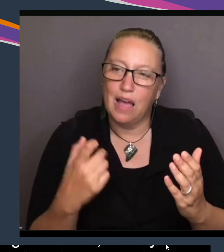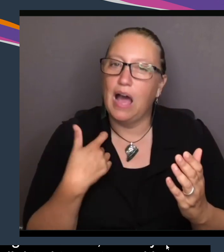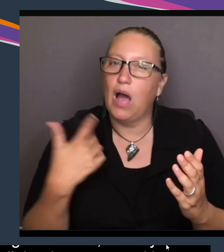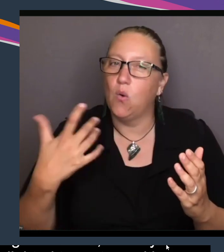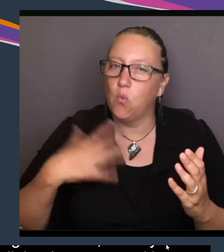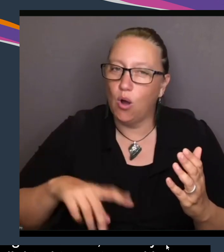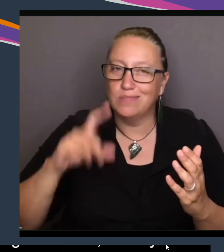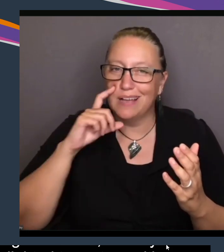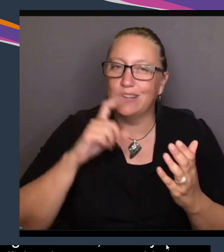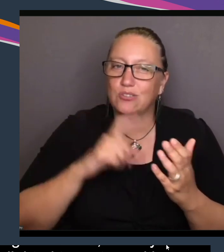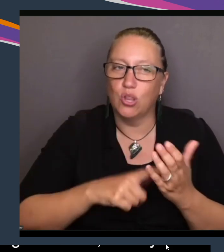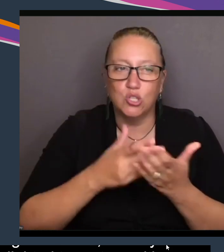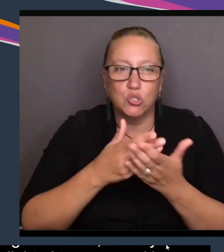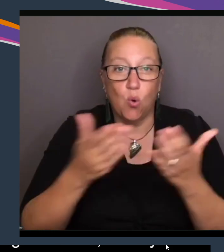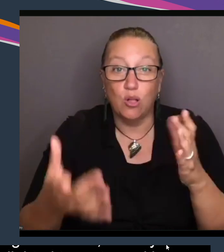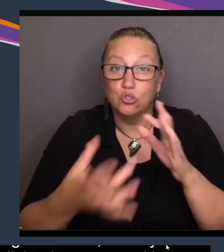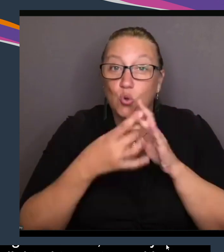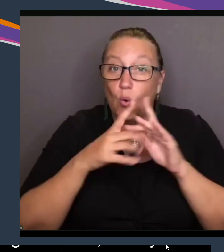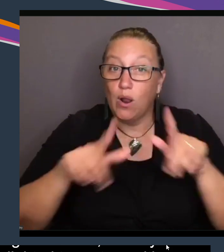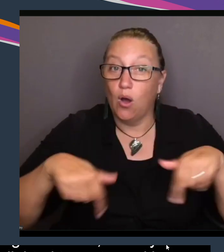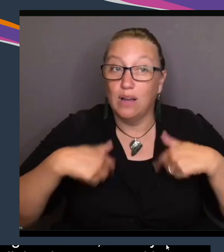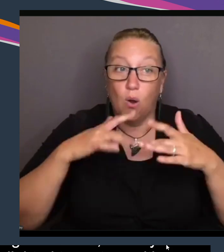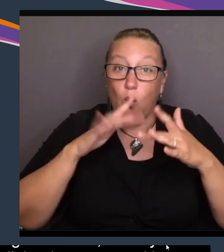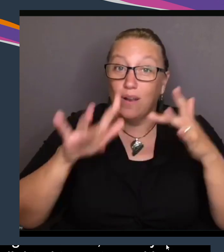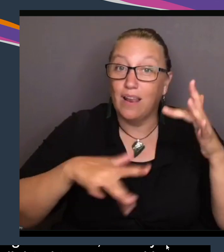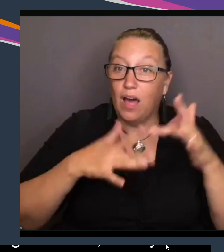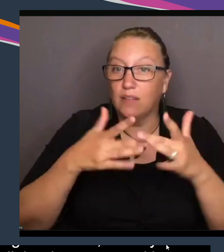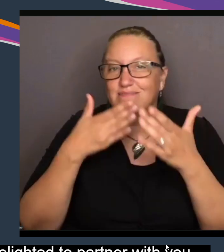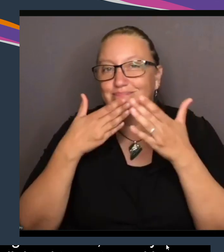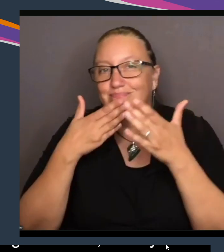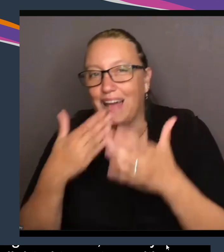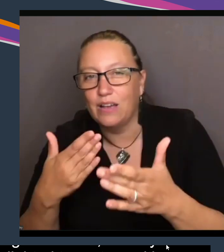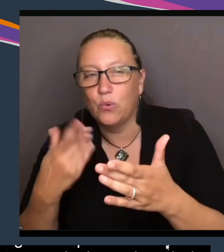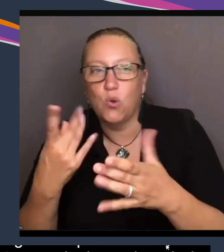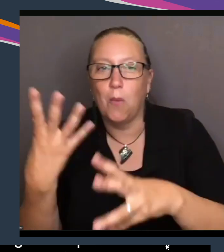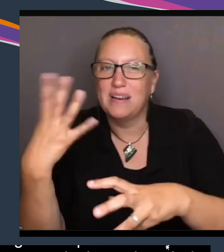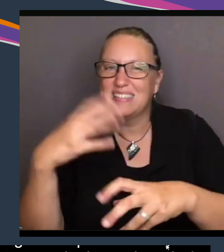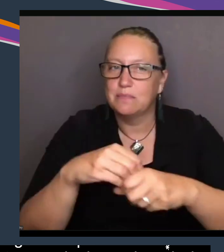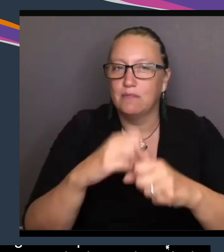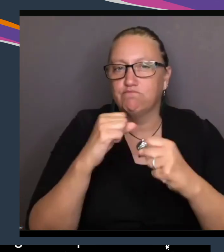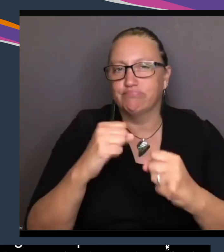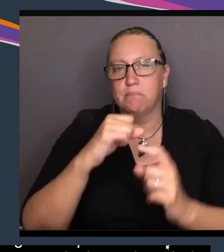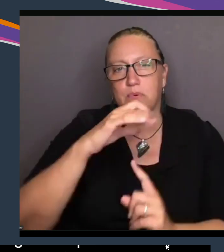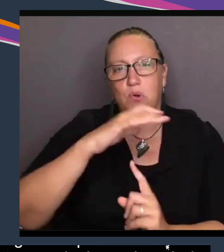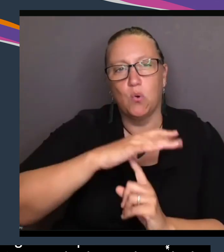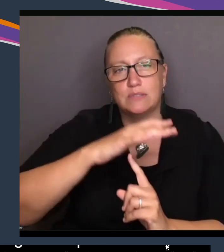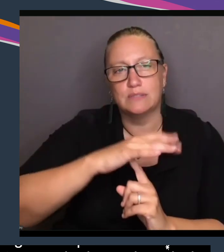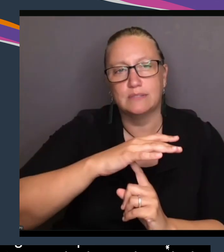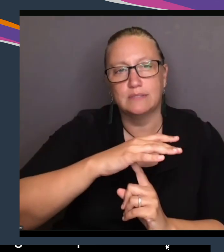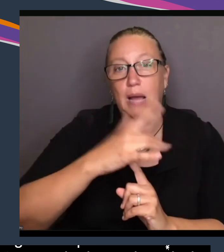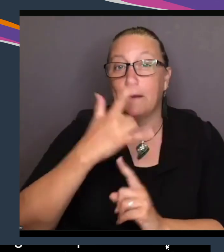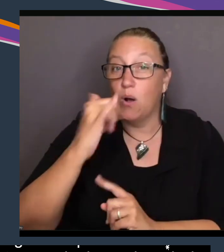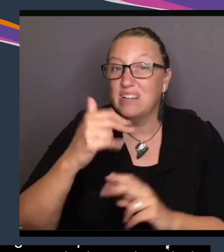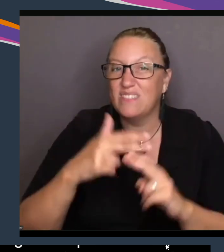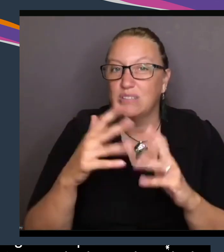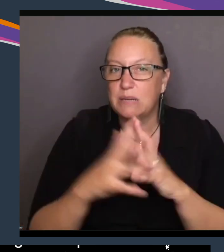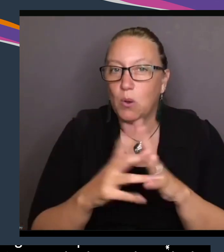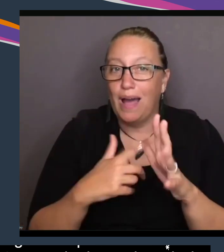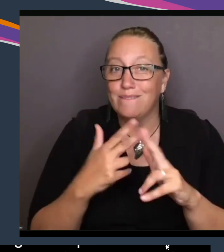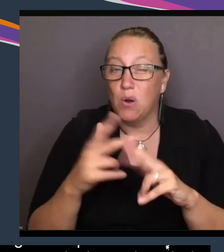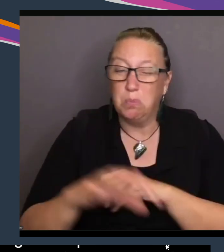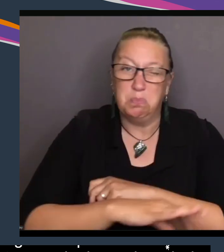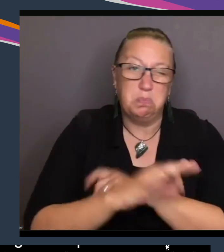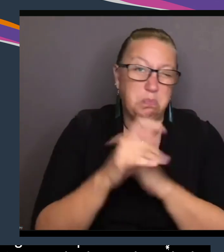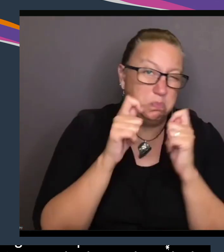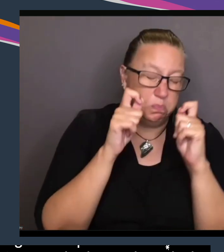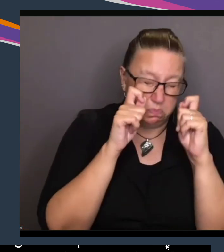everyone who's joined us online. Thank you. Your participation matters. Again, apologies to our WA crew. I hope